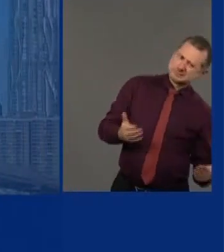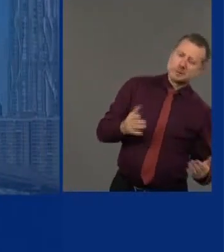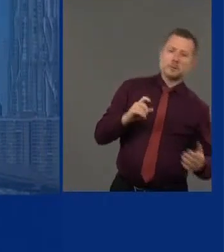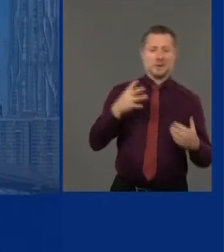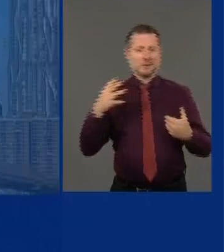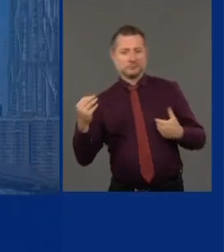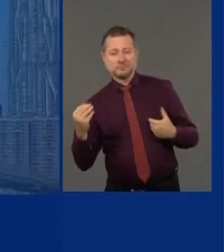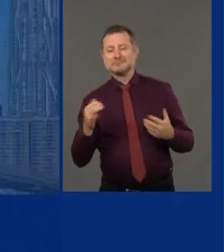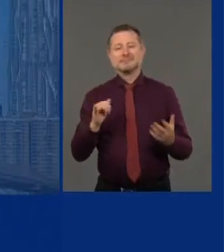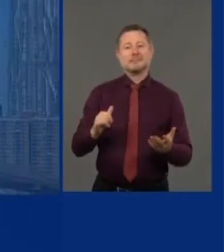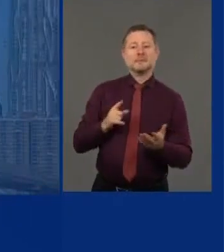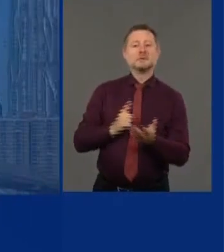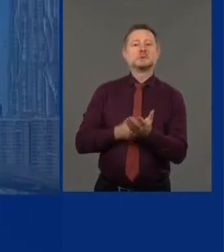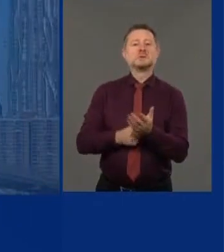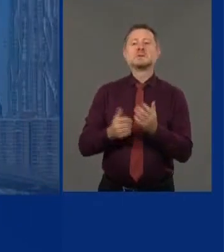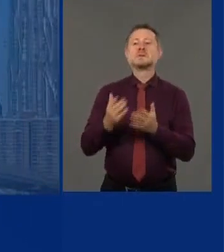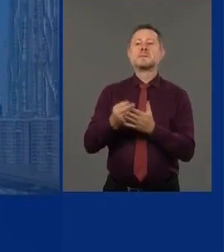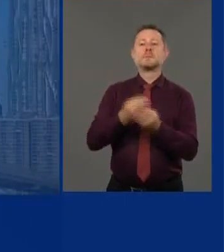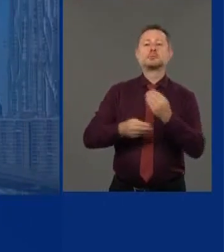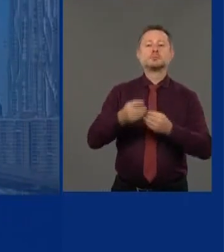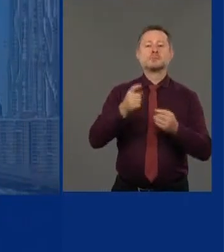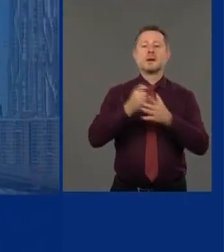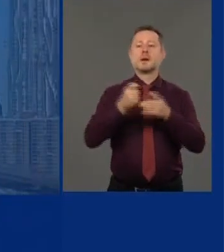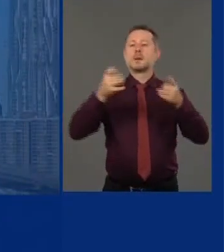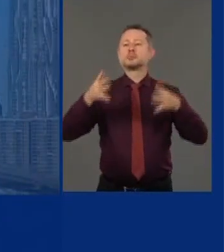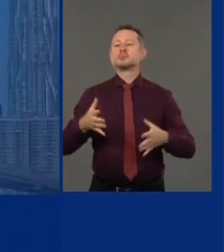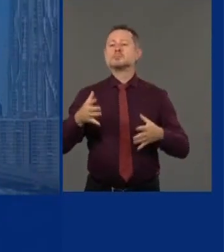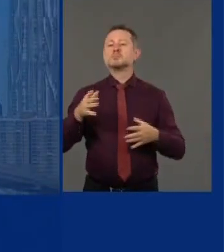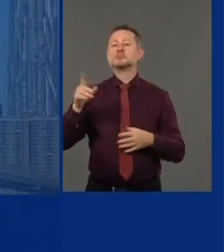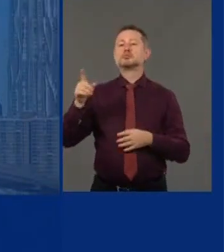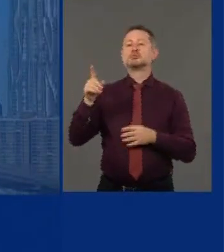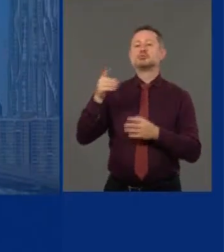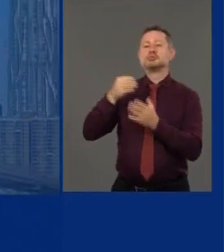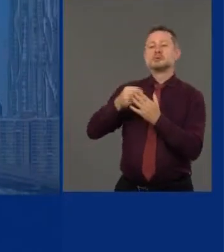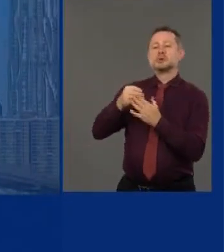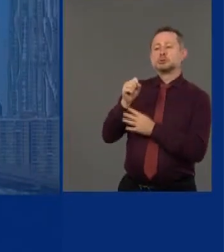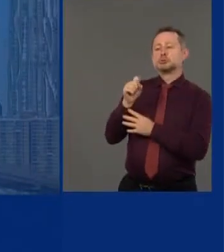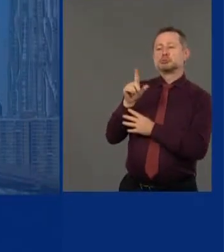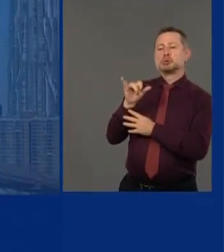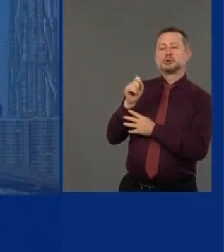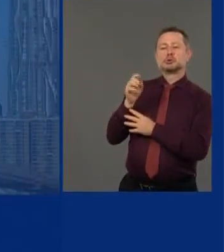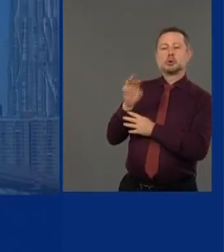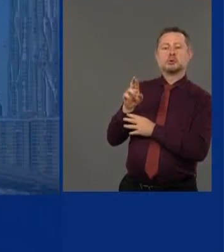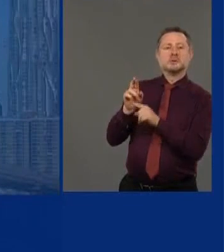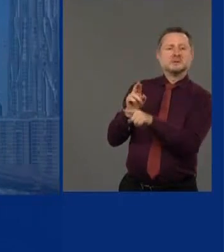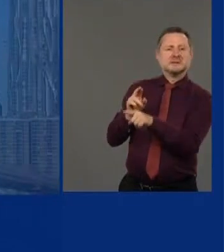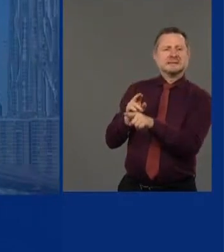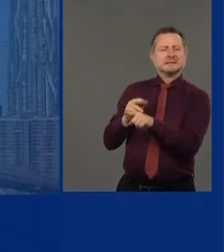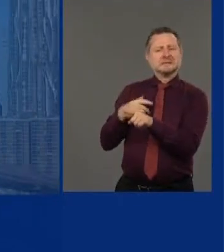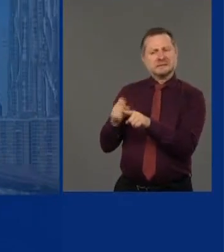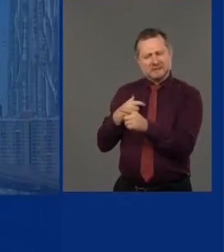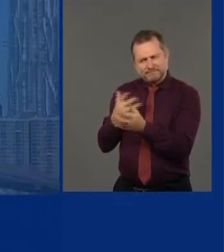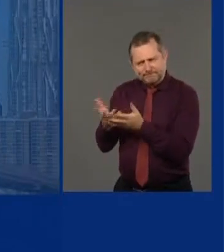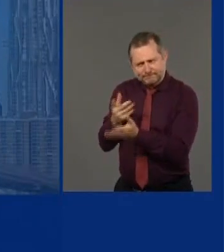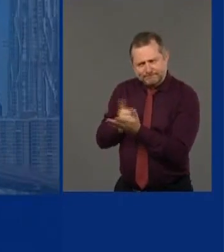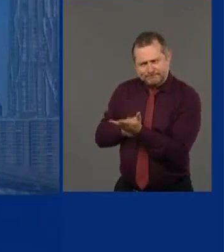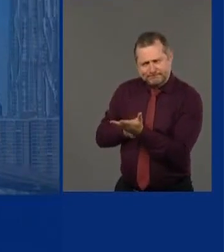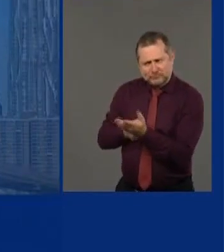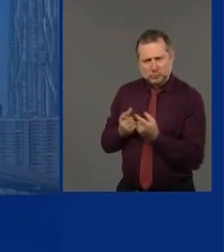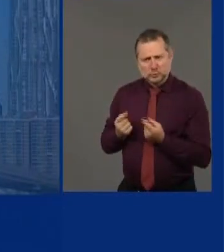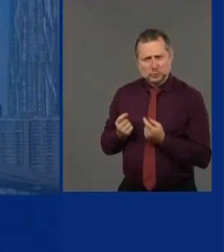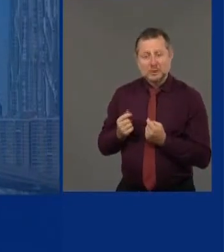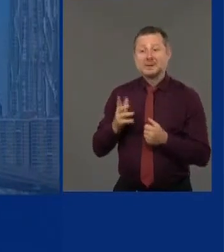Scott Stringer, who raises a lot of good points about the risk of indoor dining. The Speaker Cory